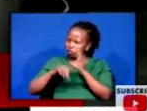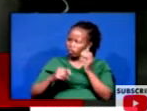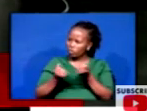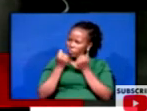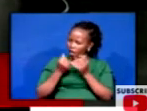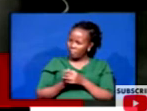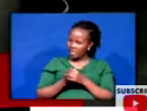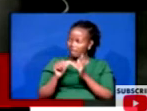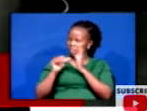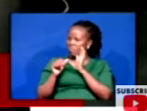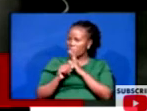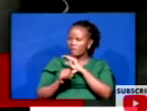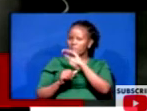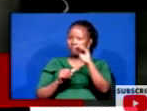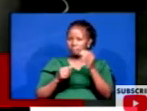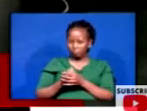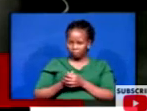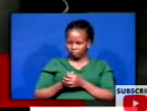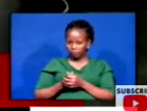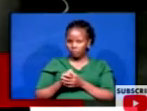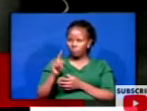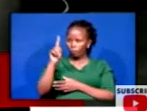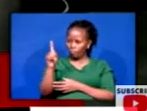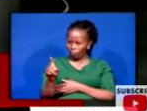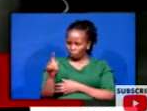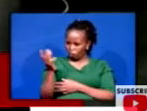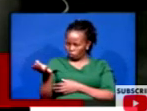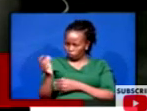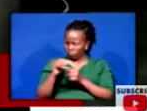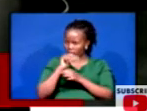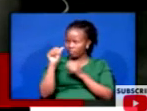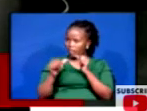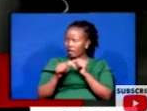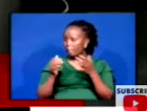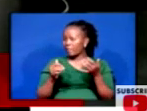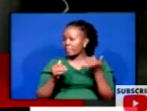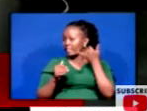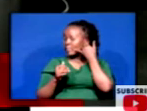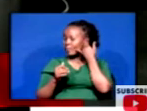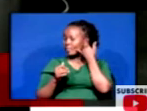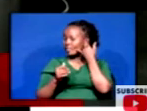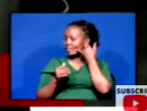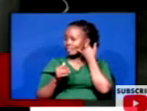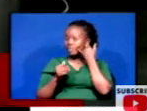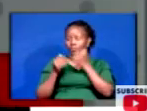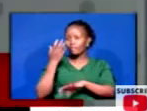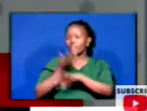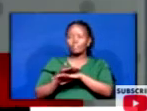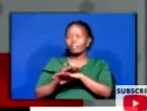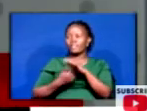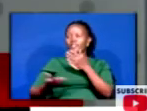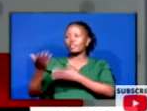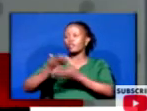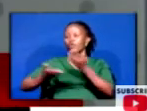have no problem with that. To the question of the call, it will be a difficult conversation, because I believe